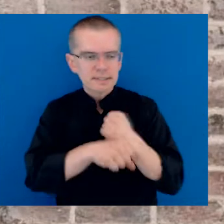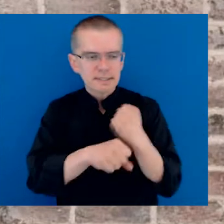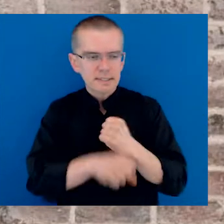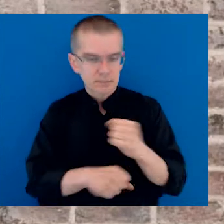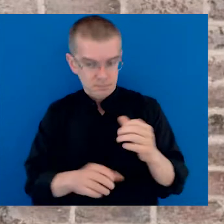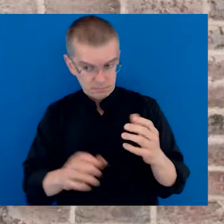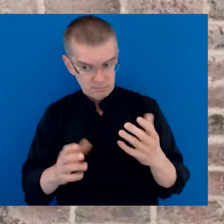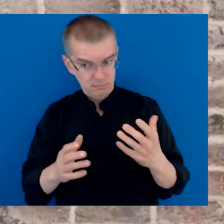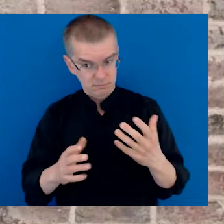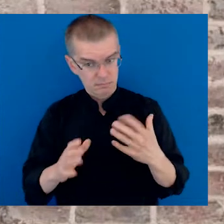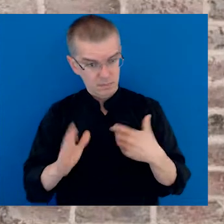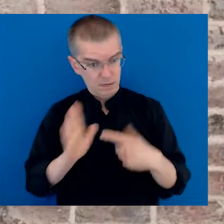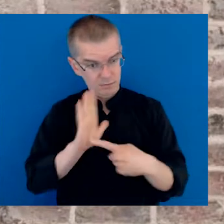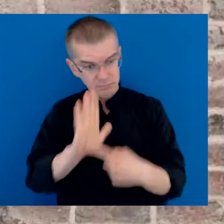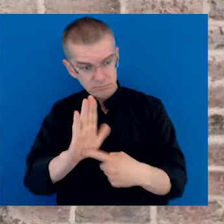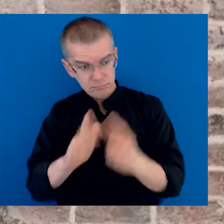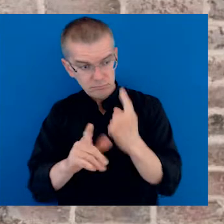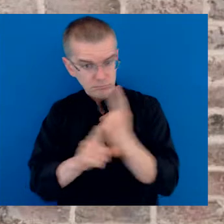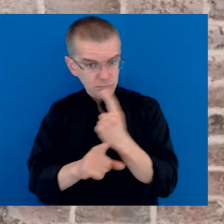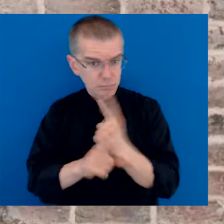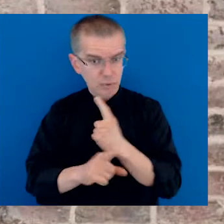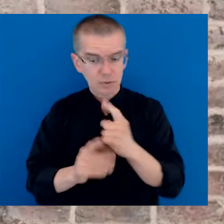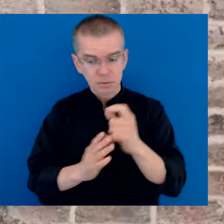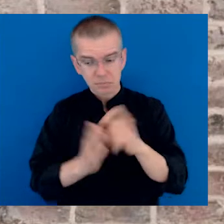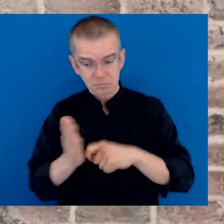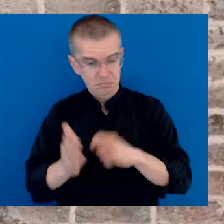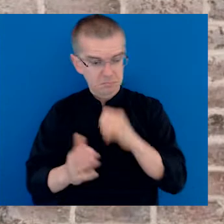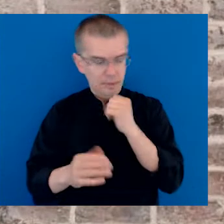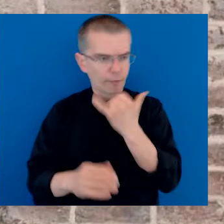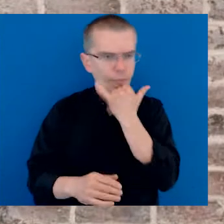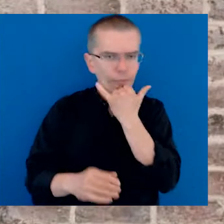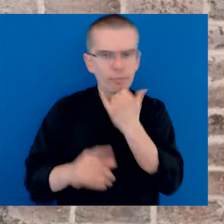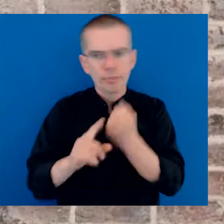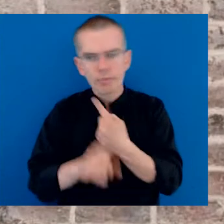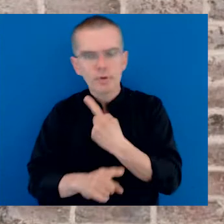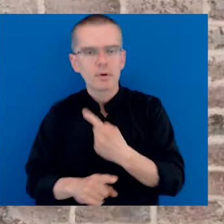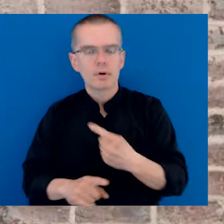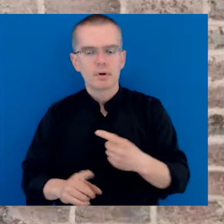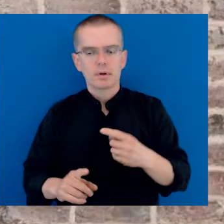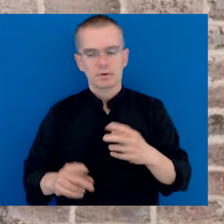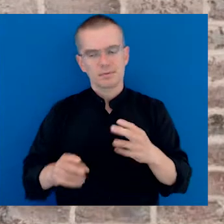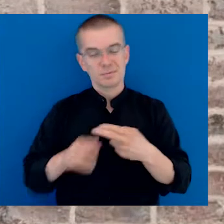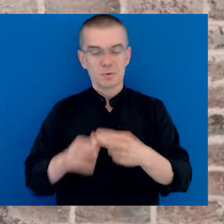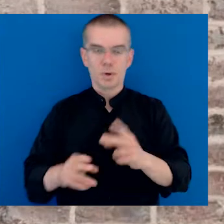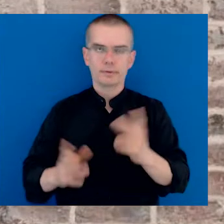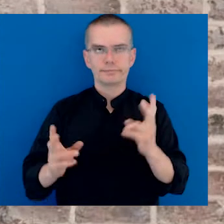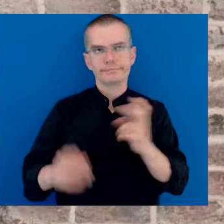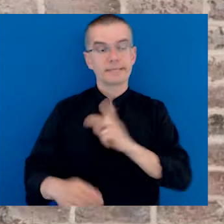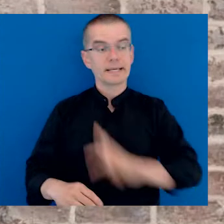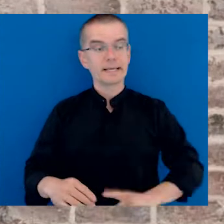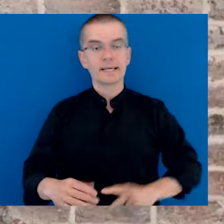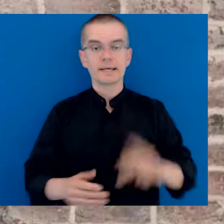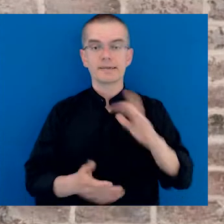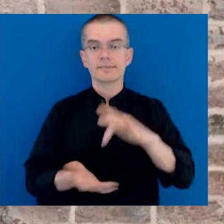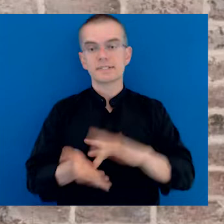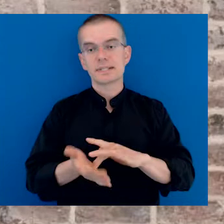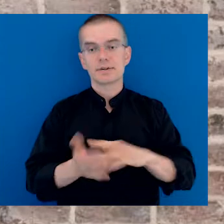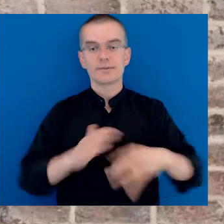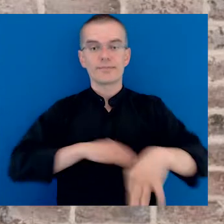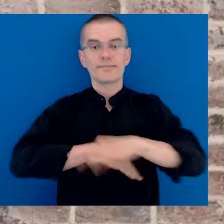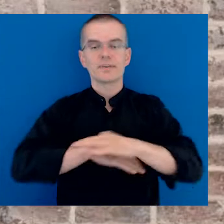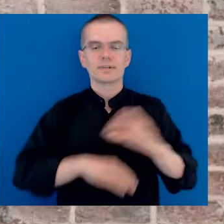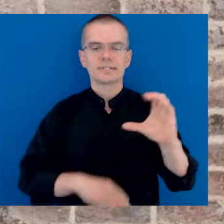I'm presenting him accurately, that he was the king of center field? Is that okay to say? And Eric was